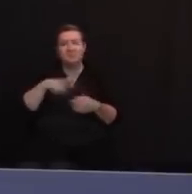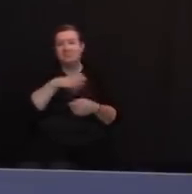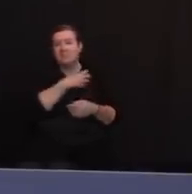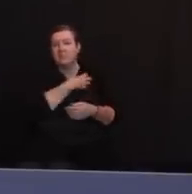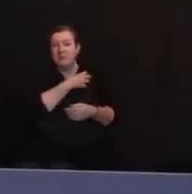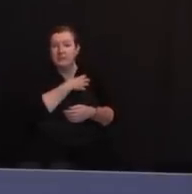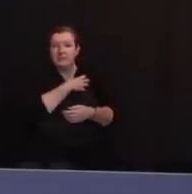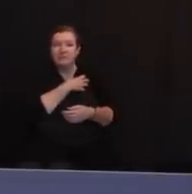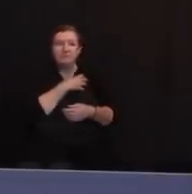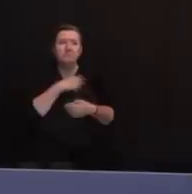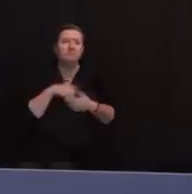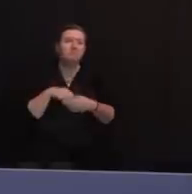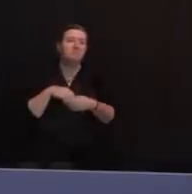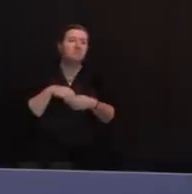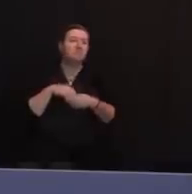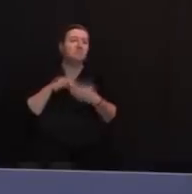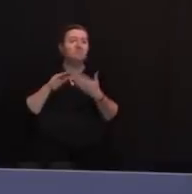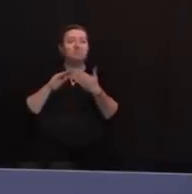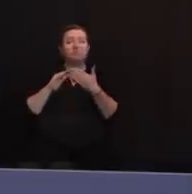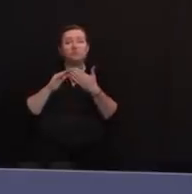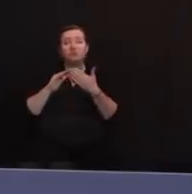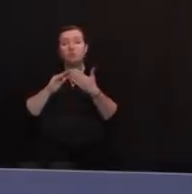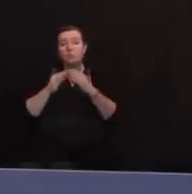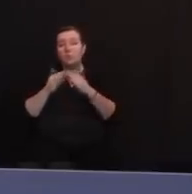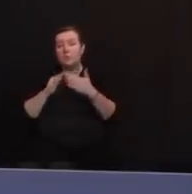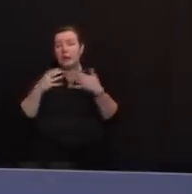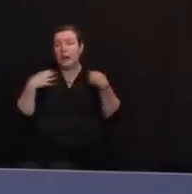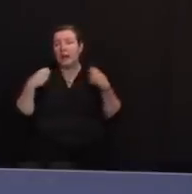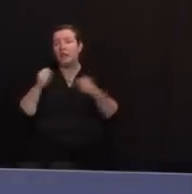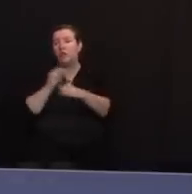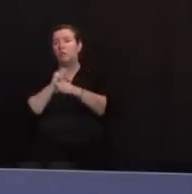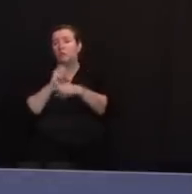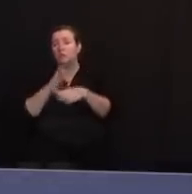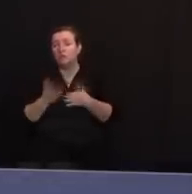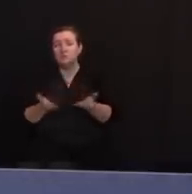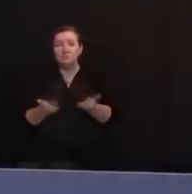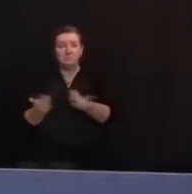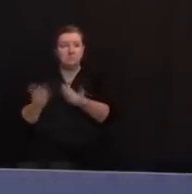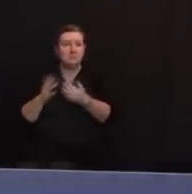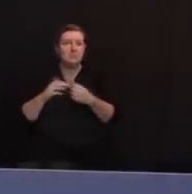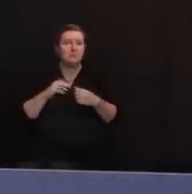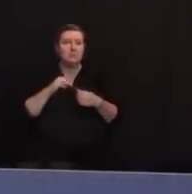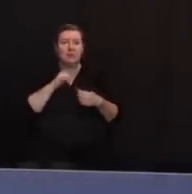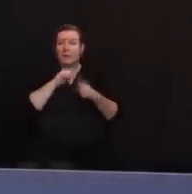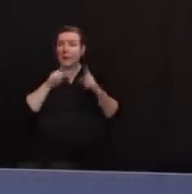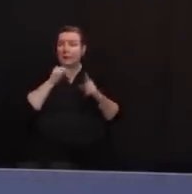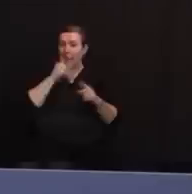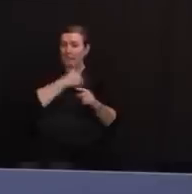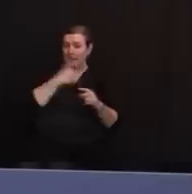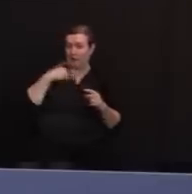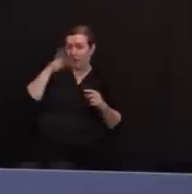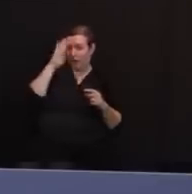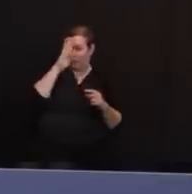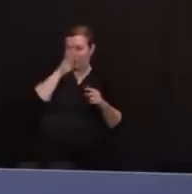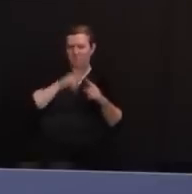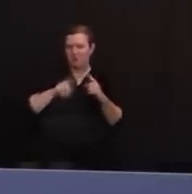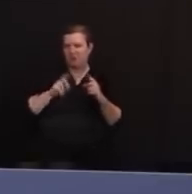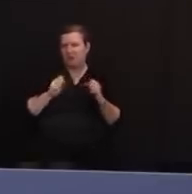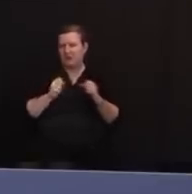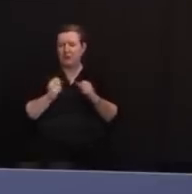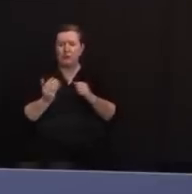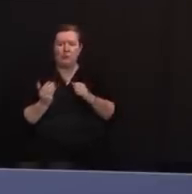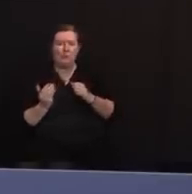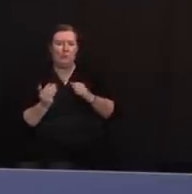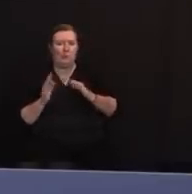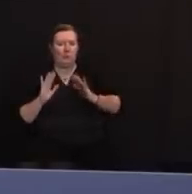and fire professionals. And all they have to do is notify us that they want to be